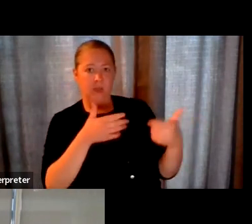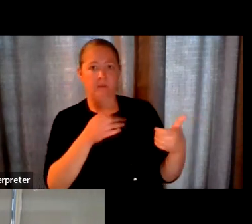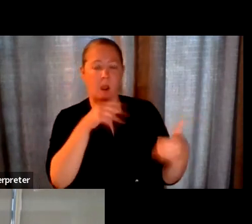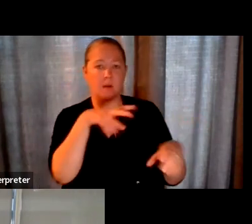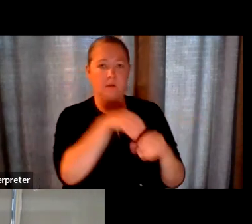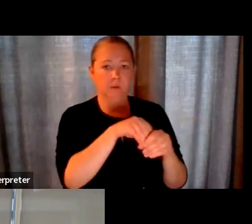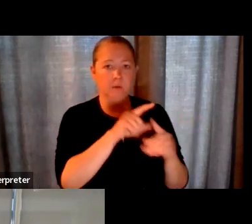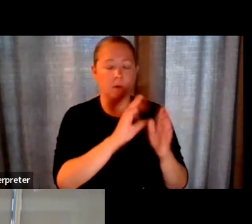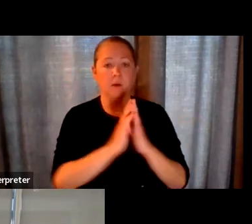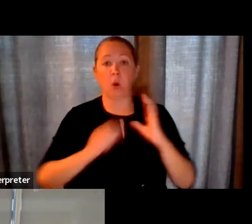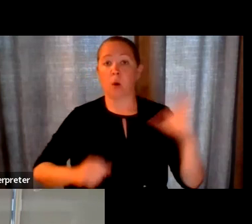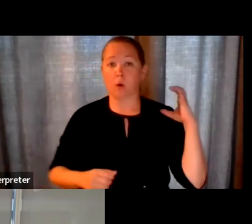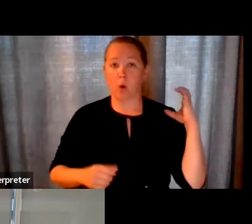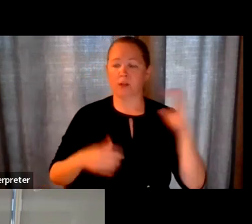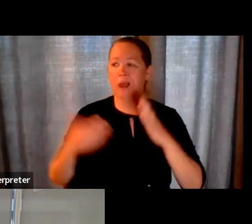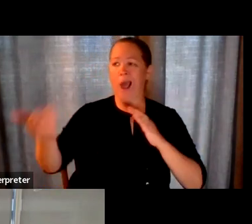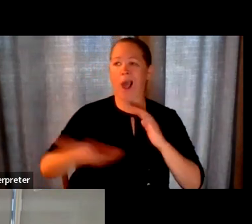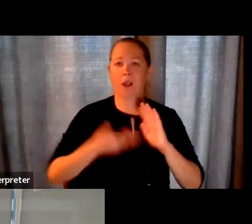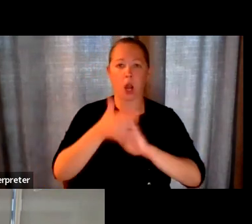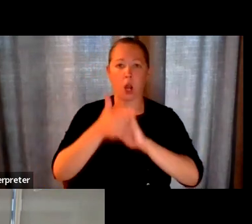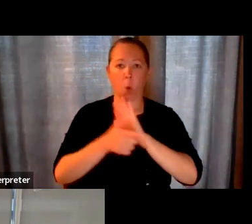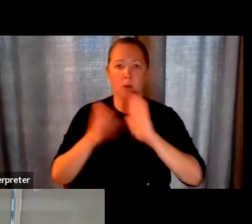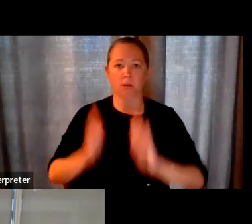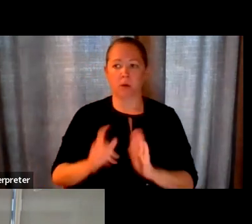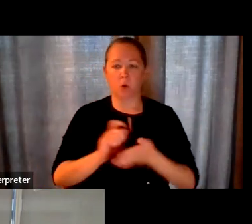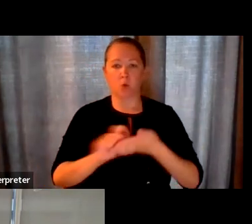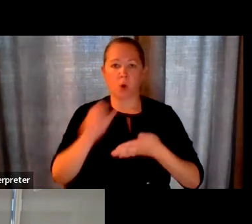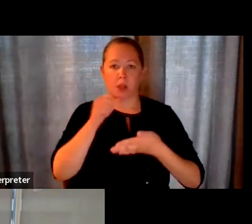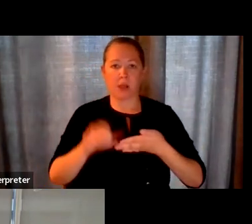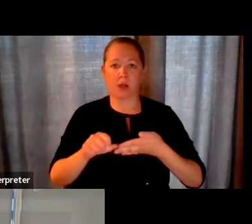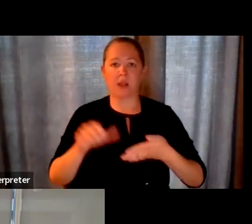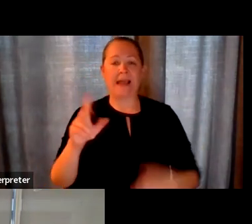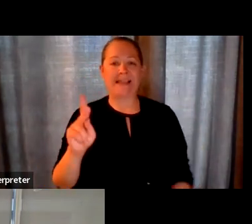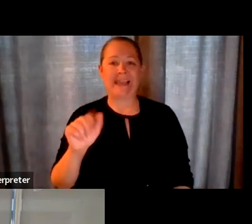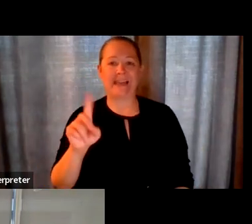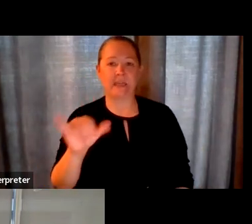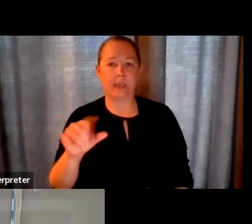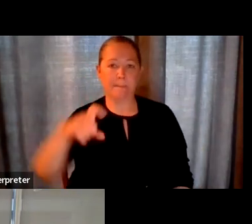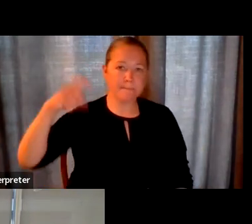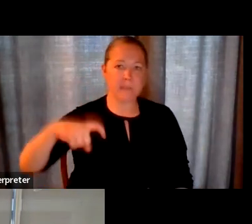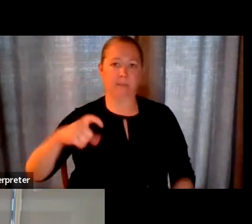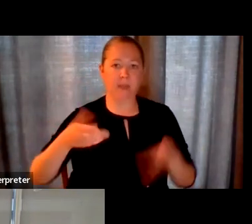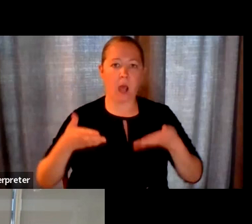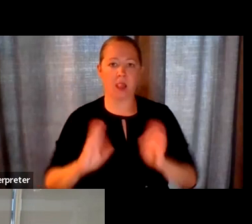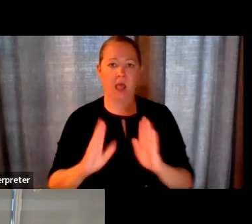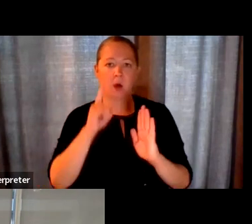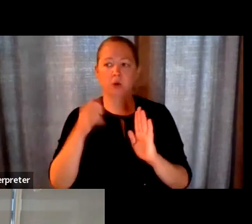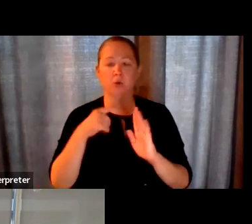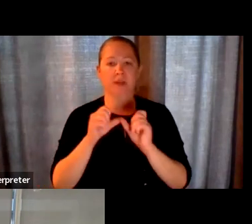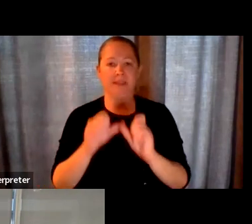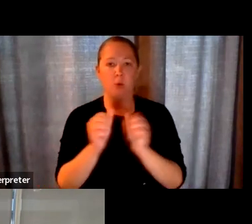and he hired some lawyers who wrote a letter to the district and said, Kennedy must be allowed to continue praying with